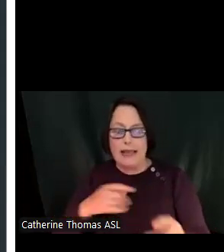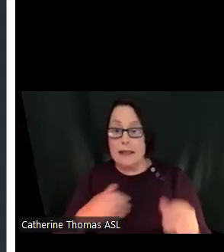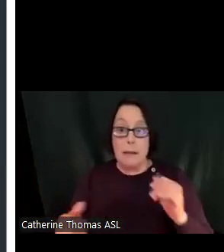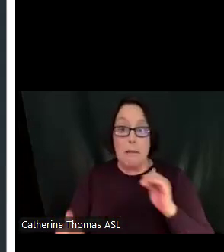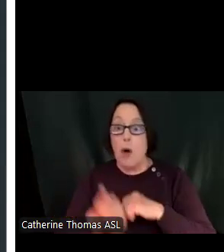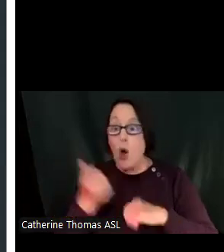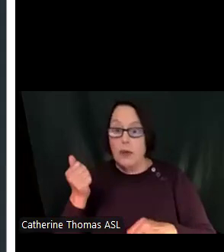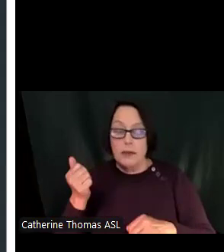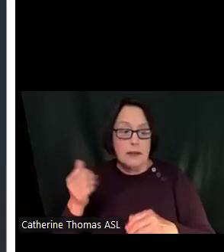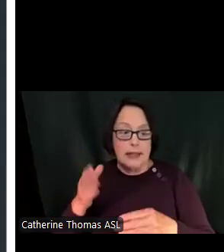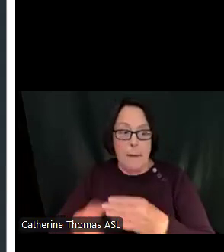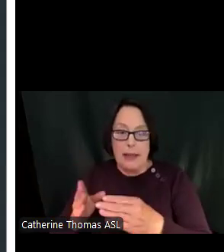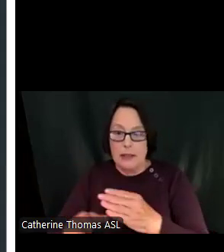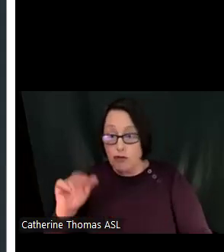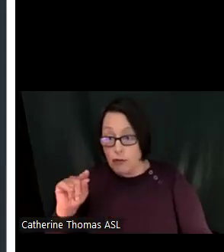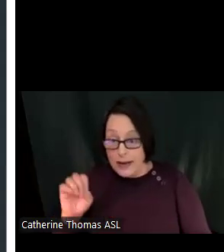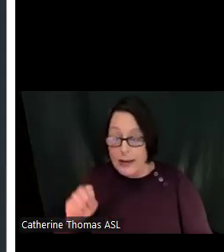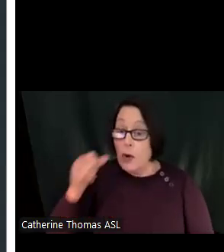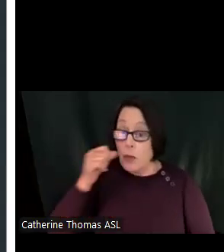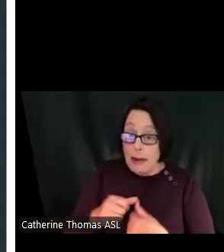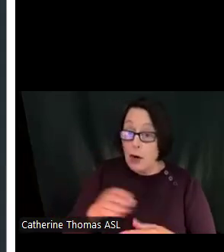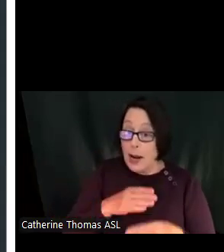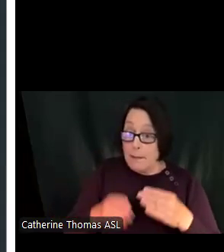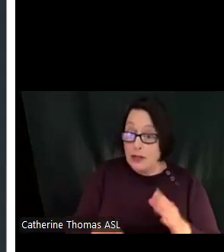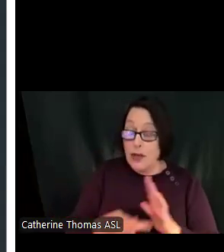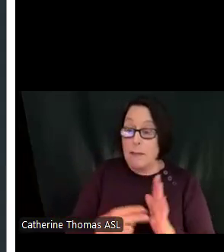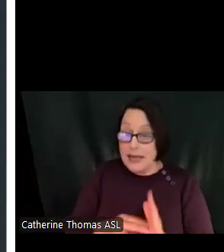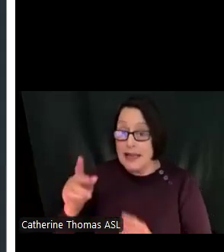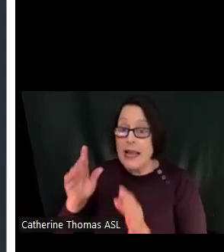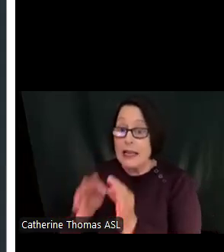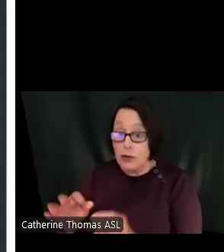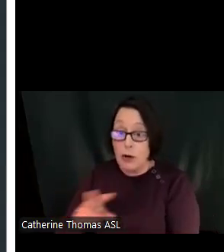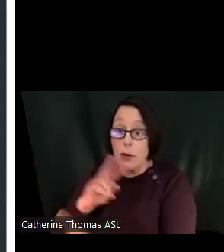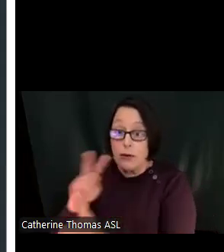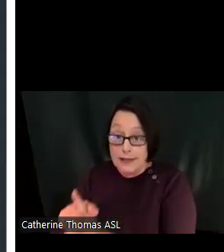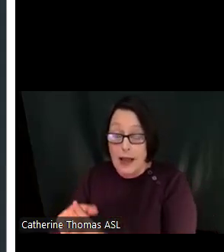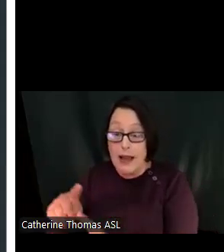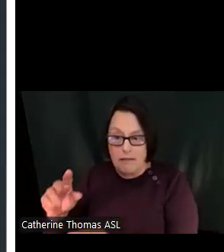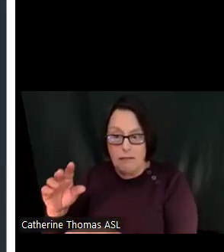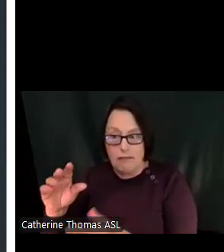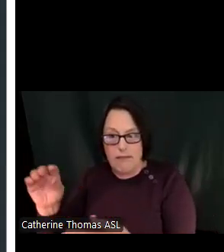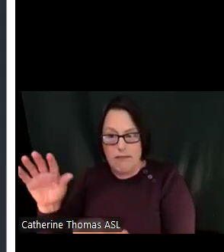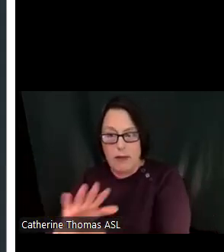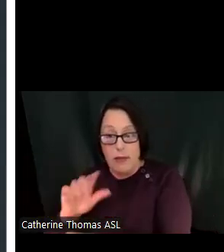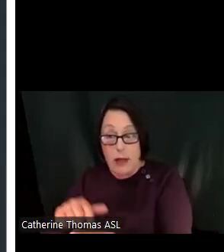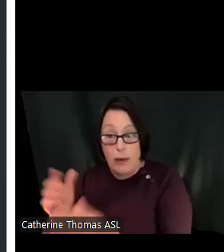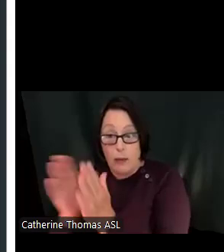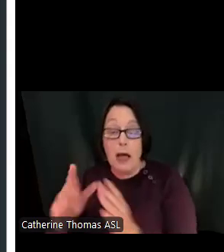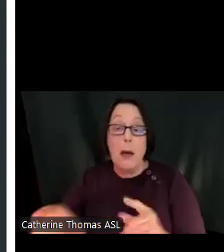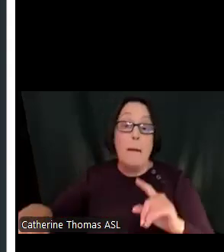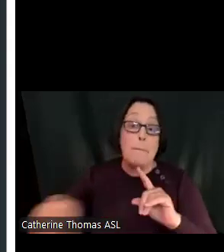rate measures whether an interpreter filled a request and if the appointment was completed with the client and the provider.